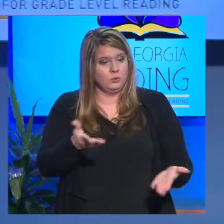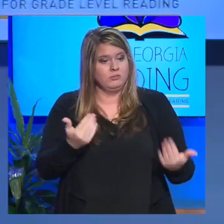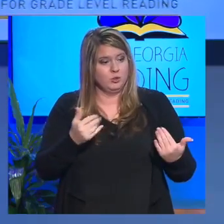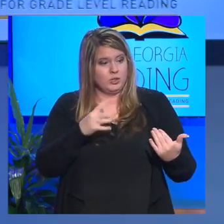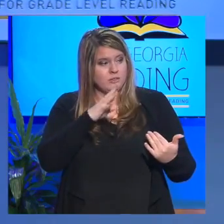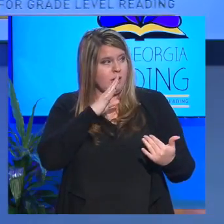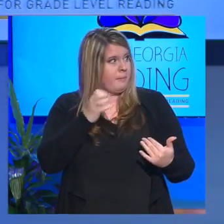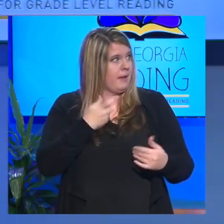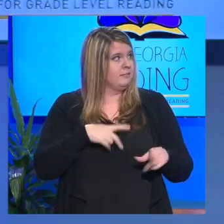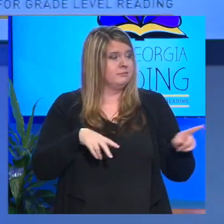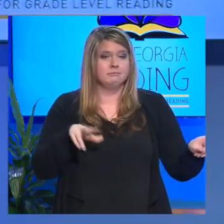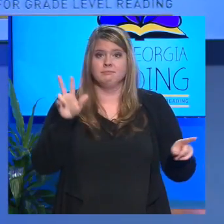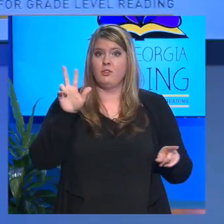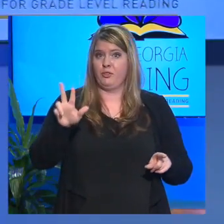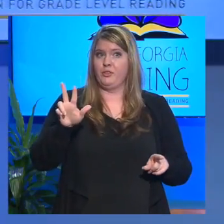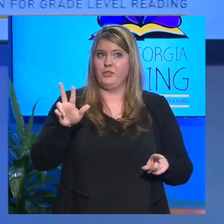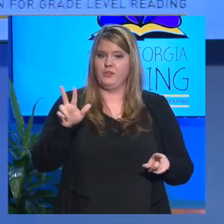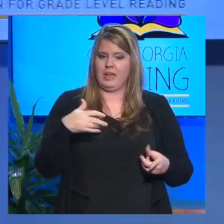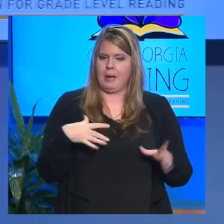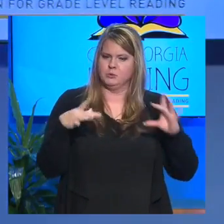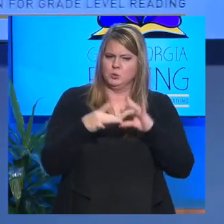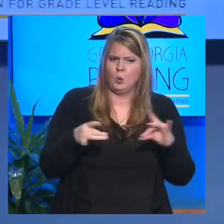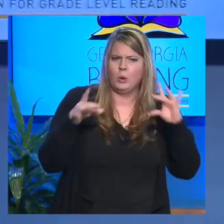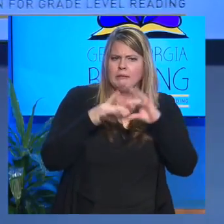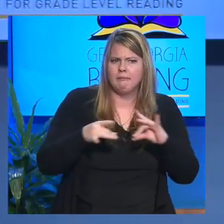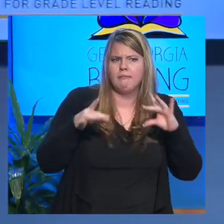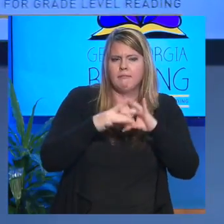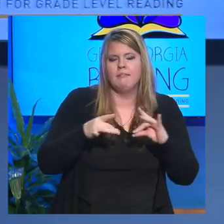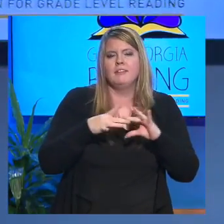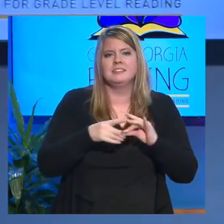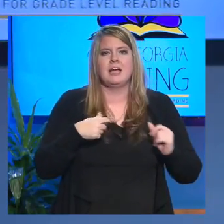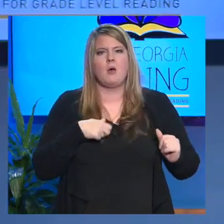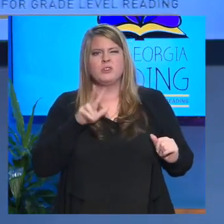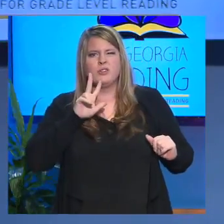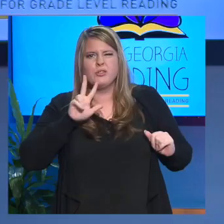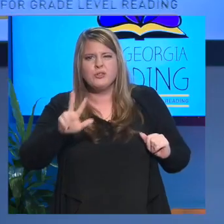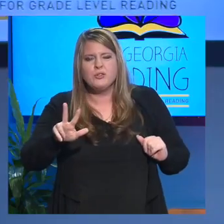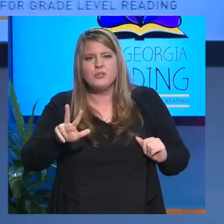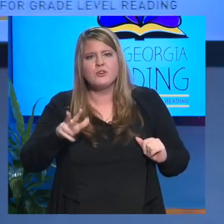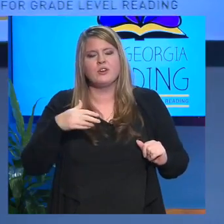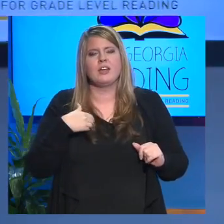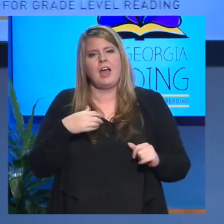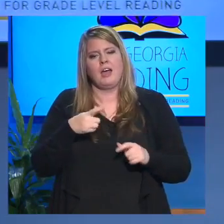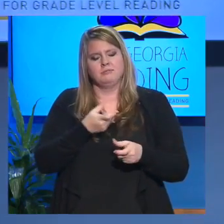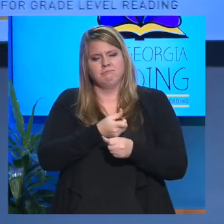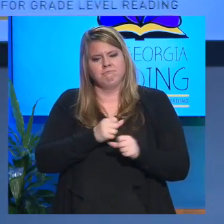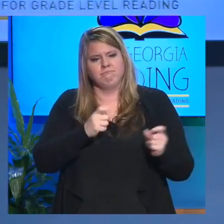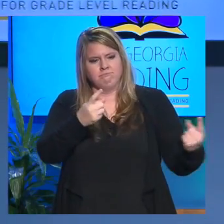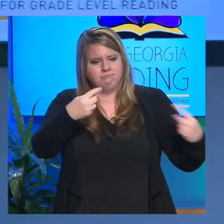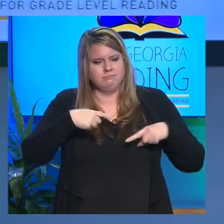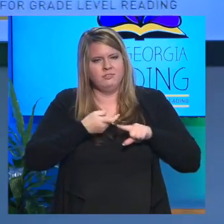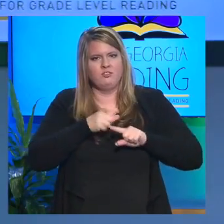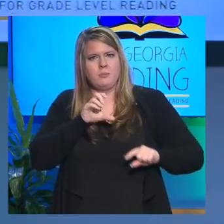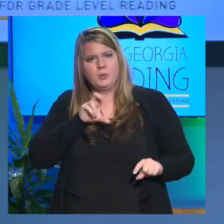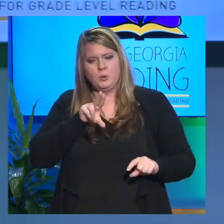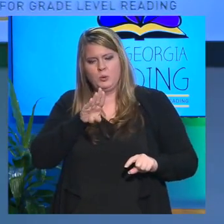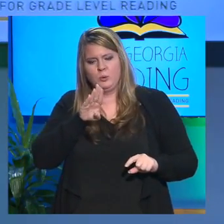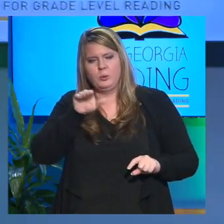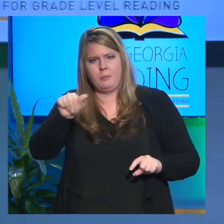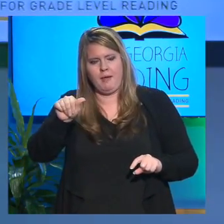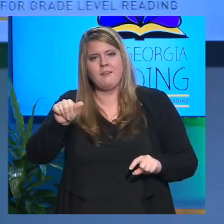back. It's storytelling, you can talk back to me. 3 years old, I was a Cuban refugee. And when I started